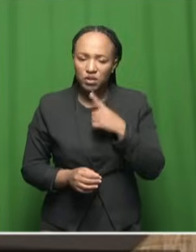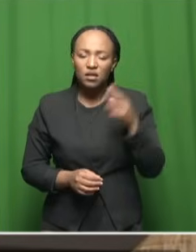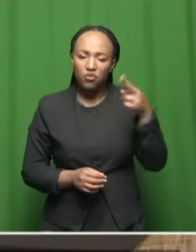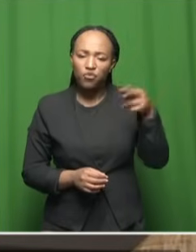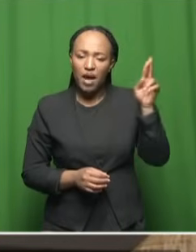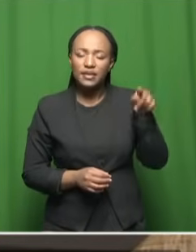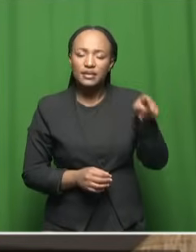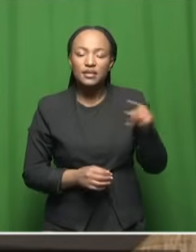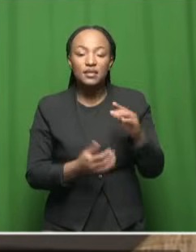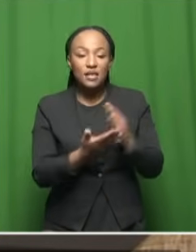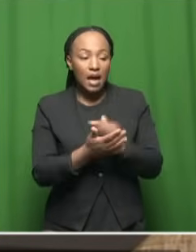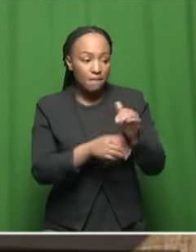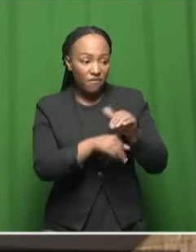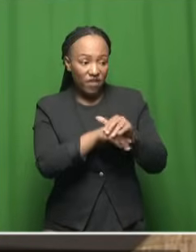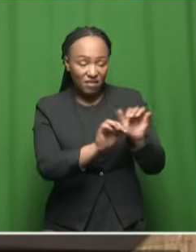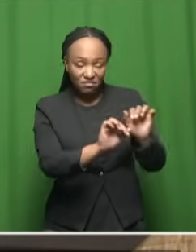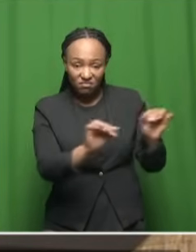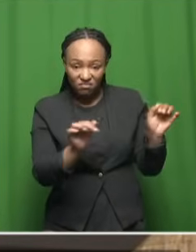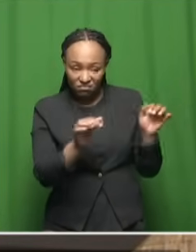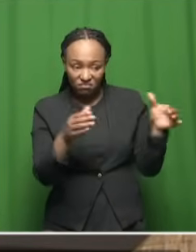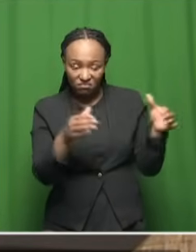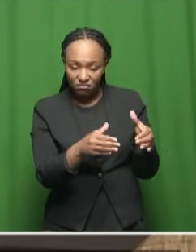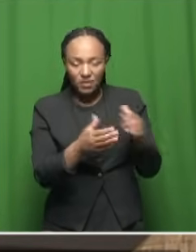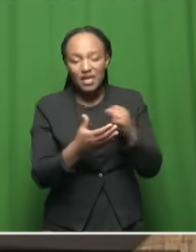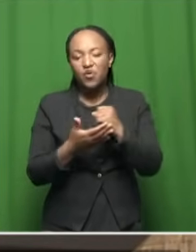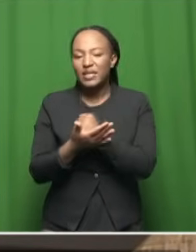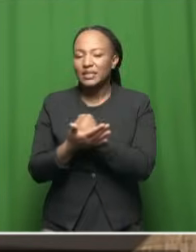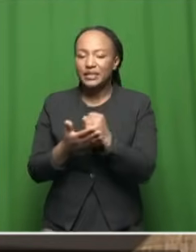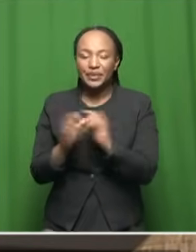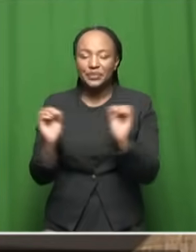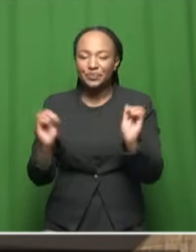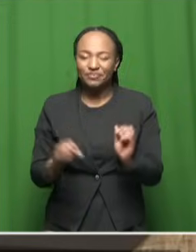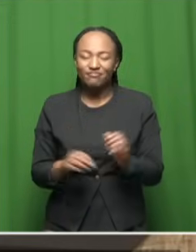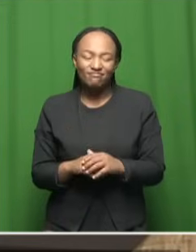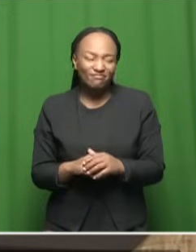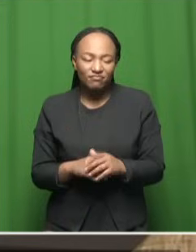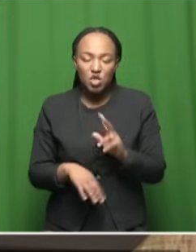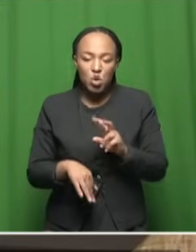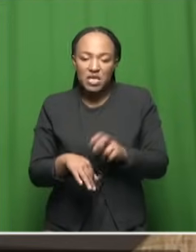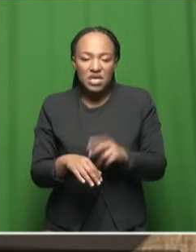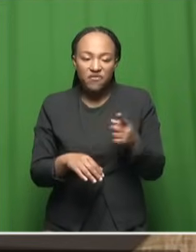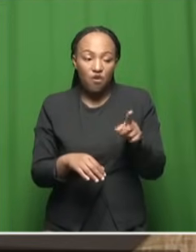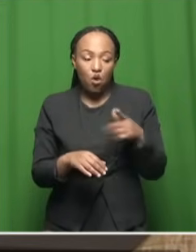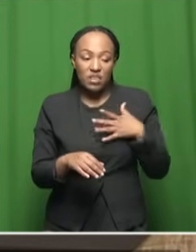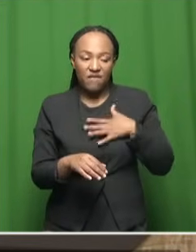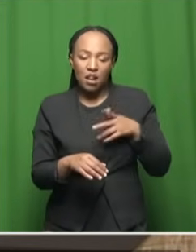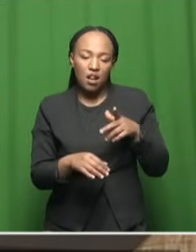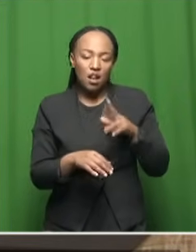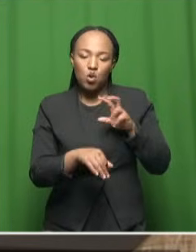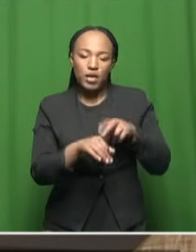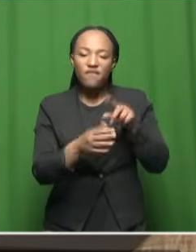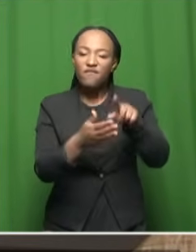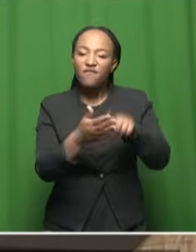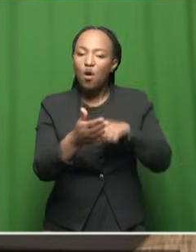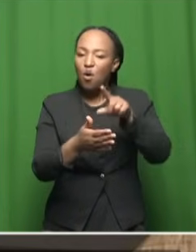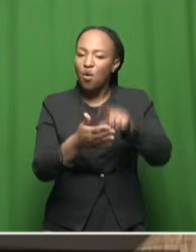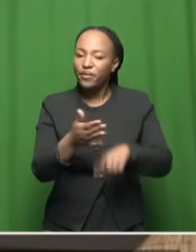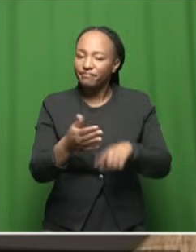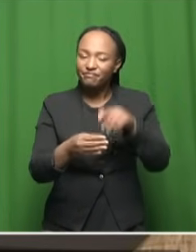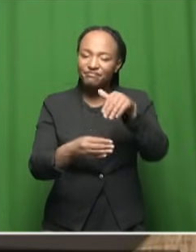own circle did not register to vote because they did not see the need. But she says that a vote is a vote into